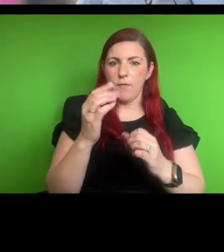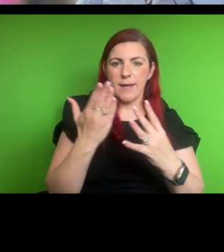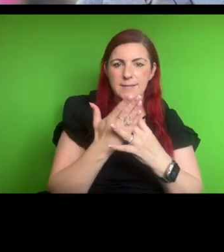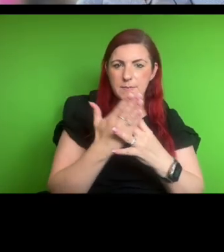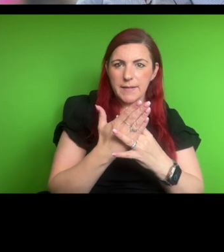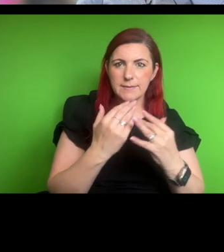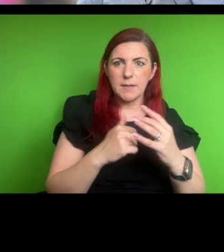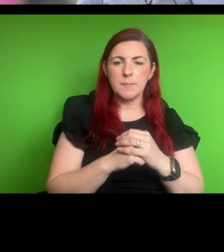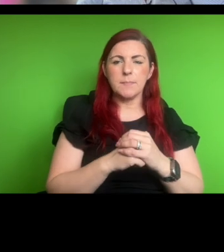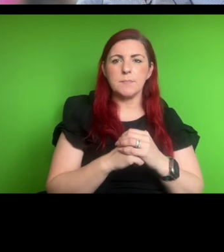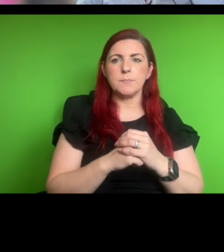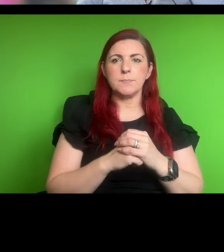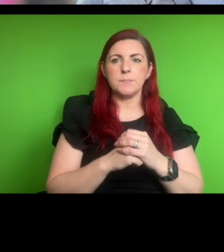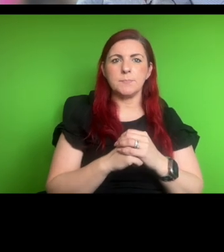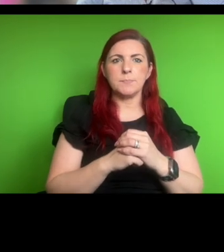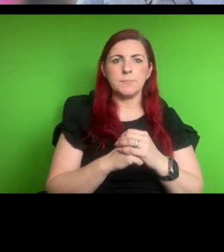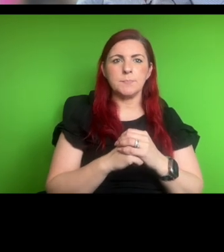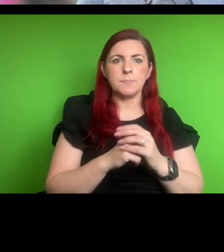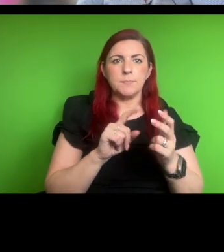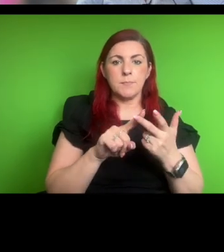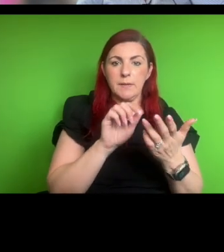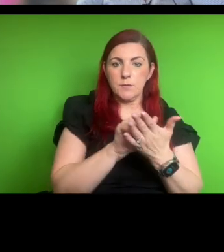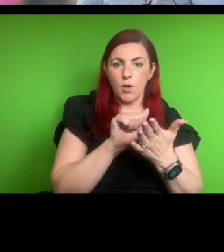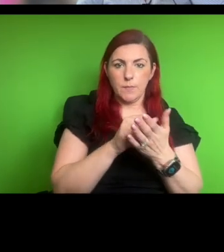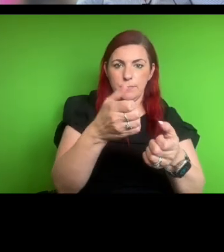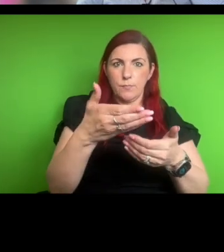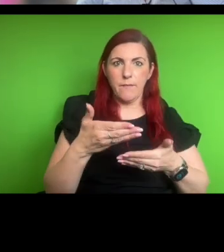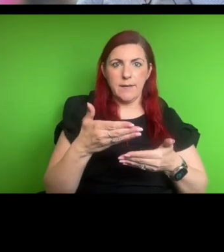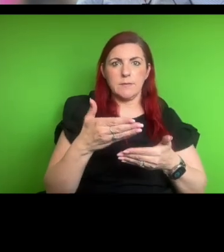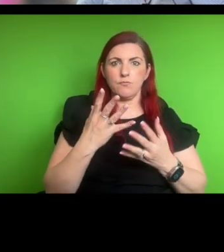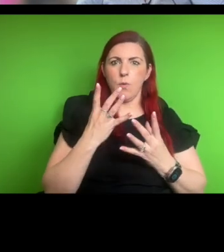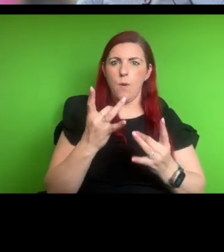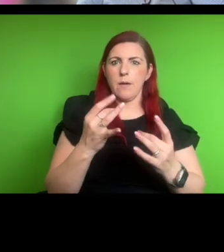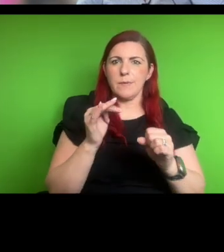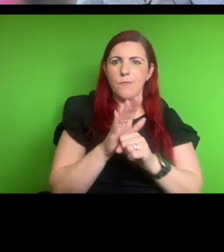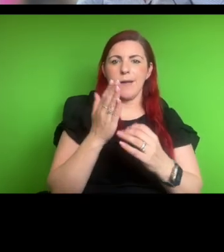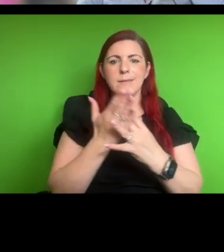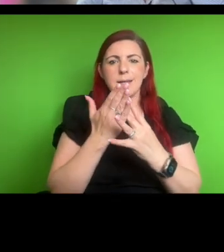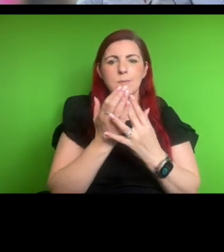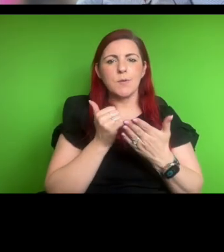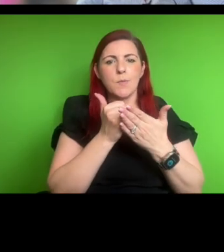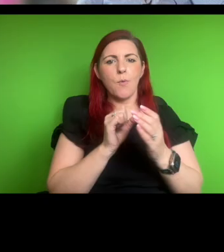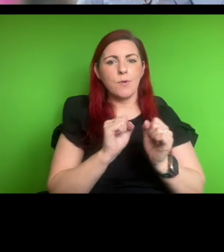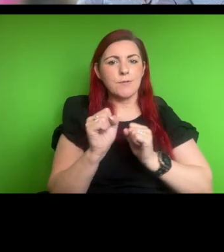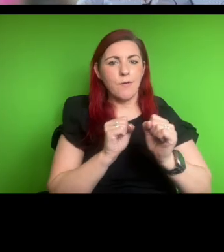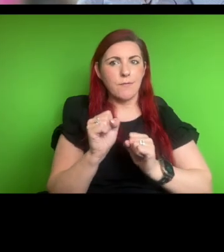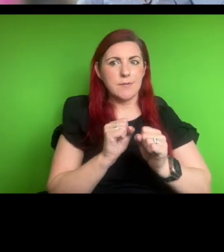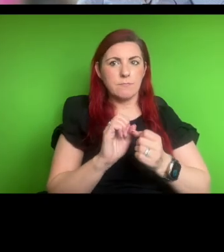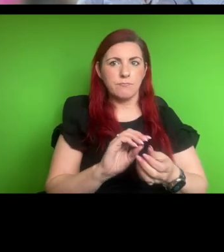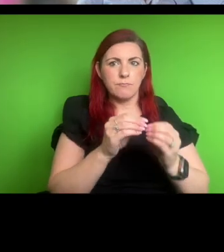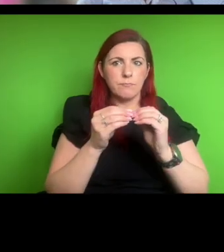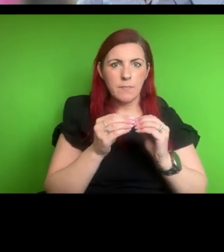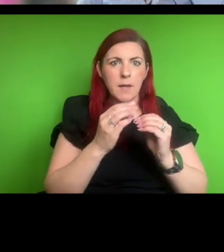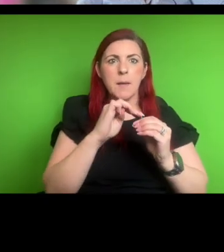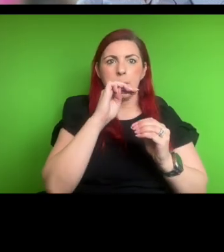This document provides requirements for an accessible support service designed so that information and